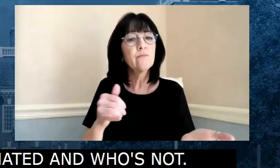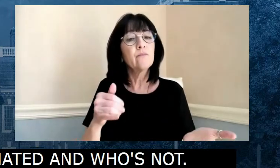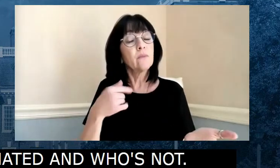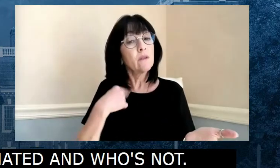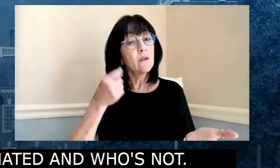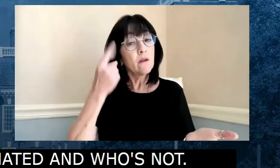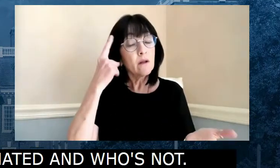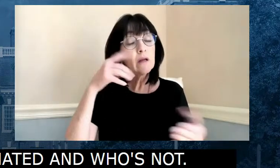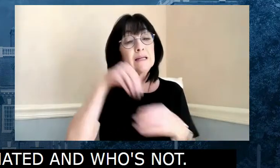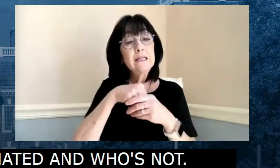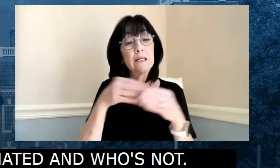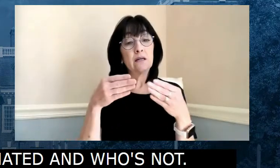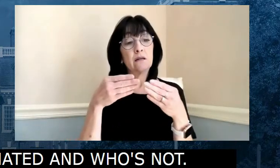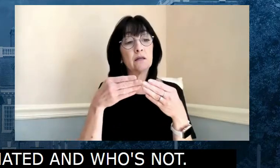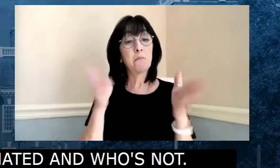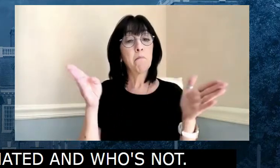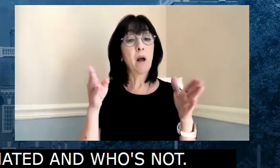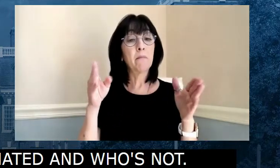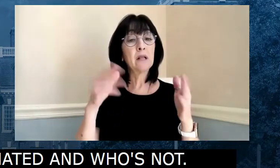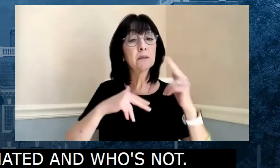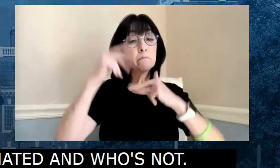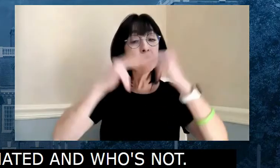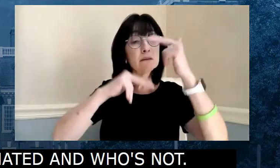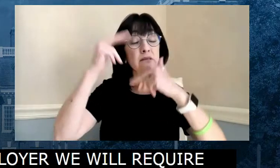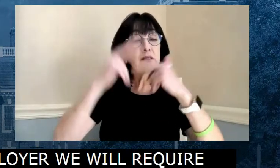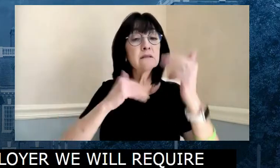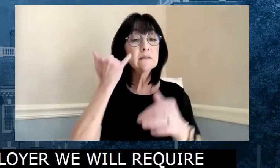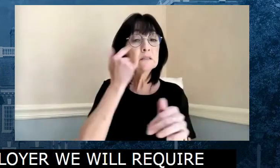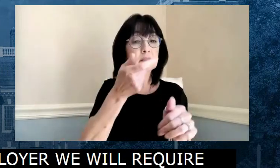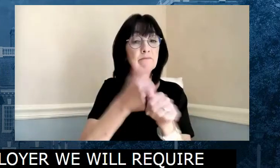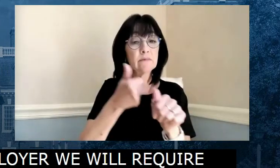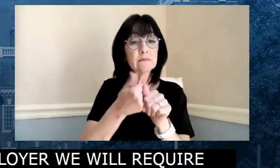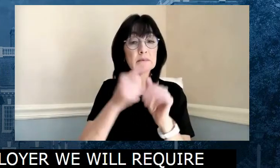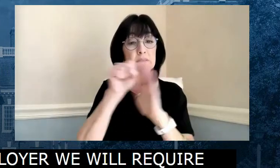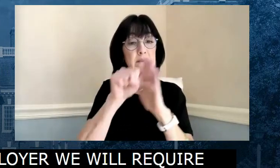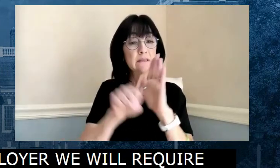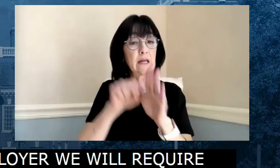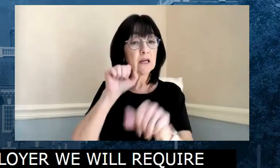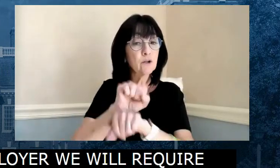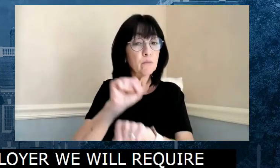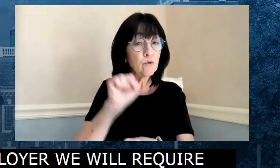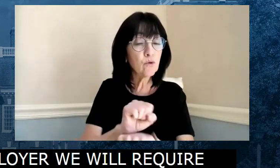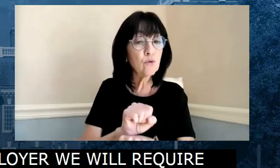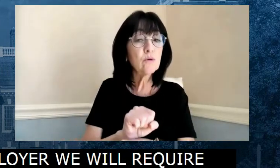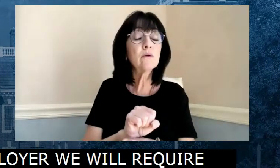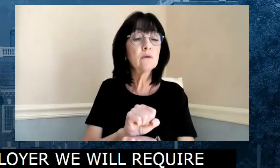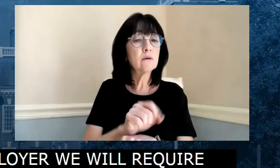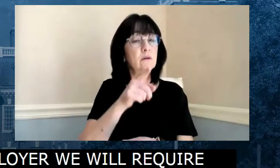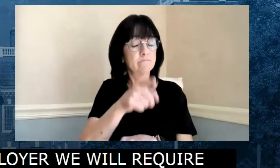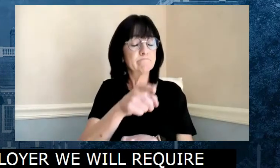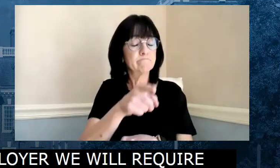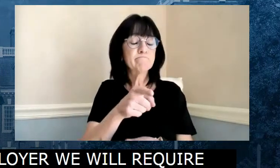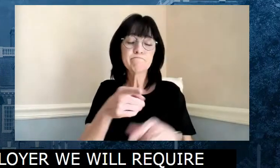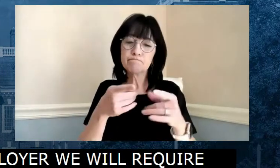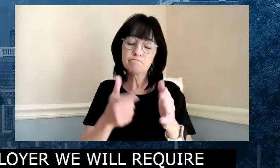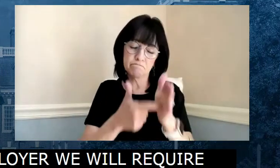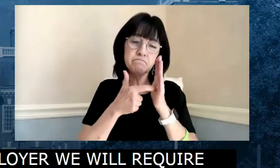public building. If you're a state employee, unless you're at your desk and it's